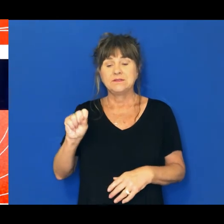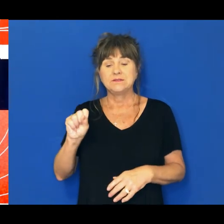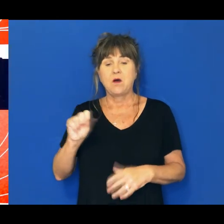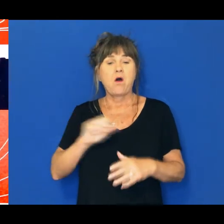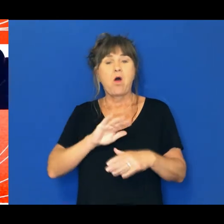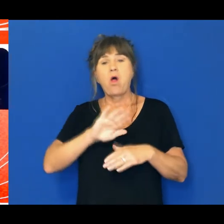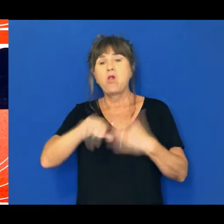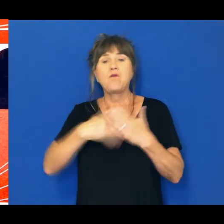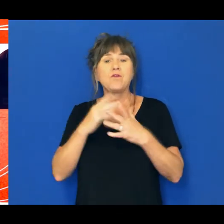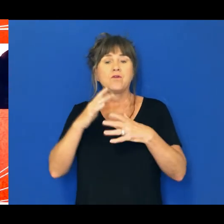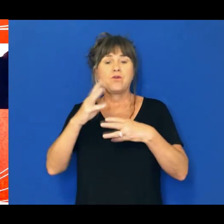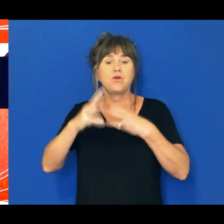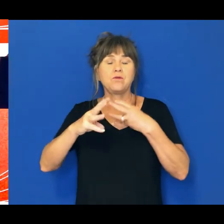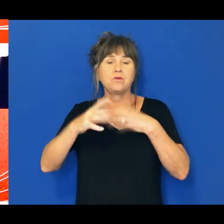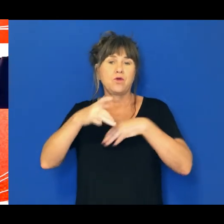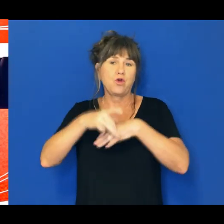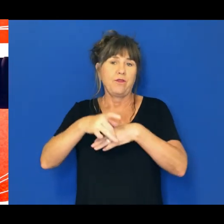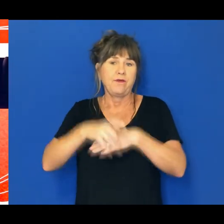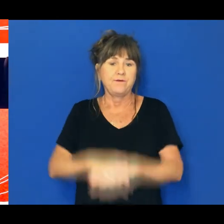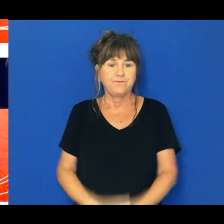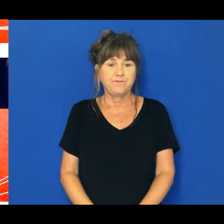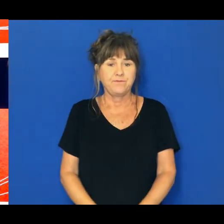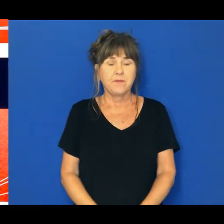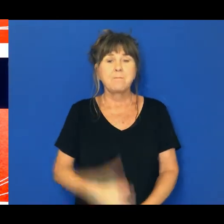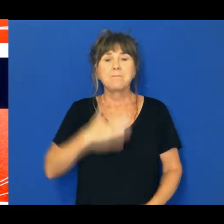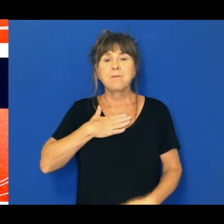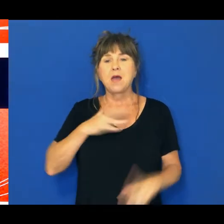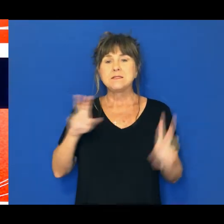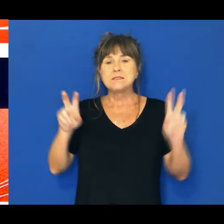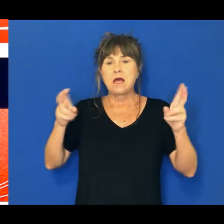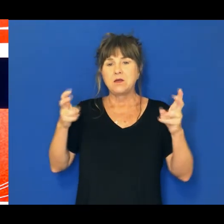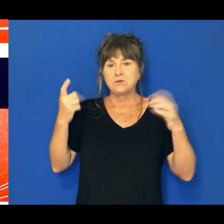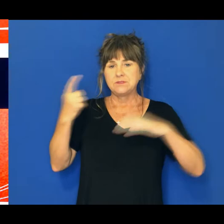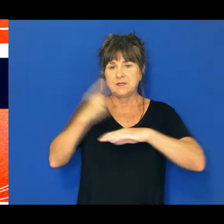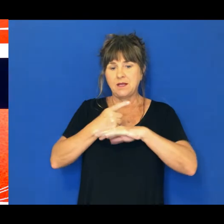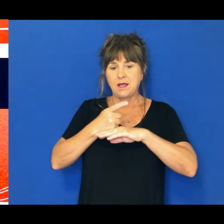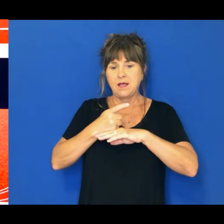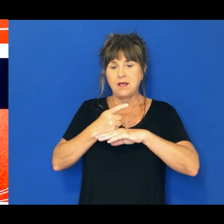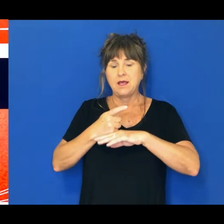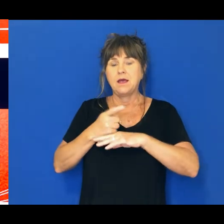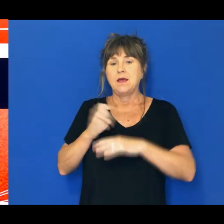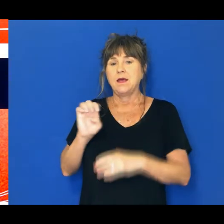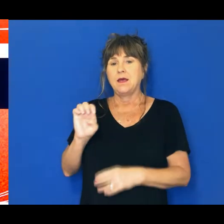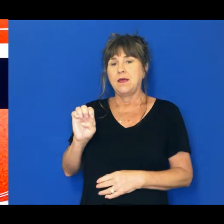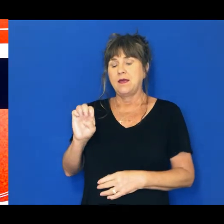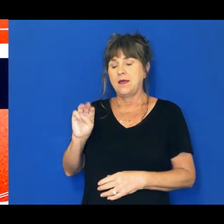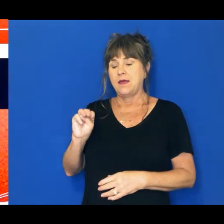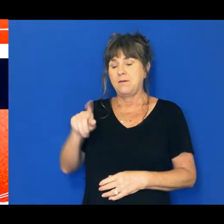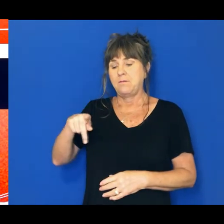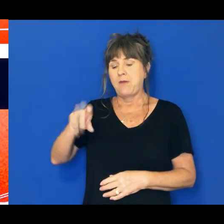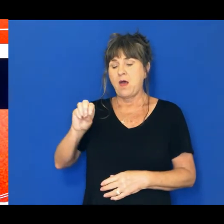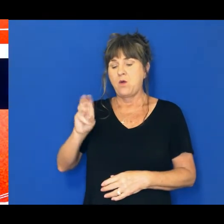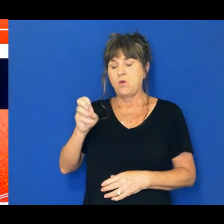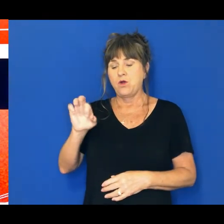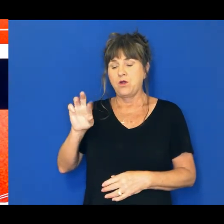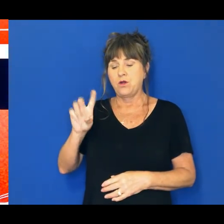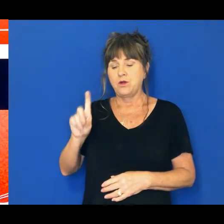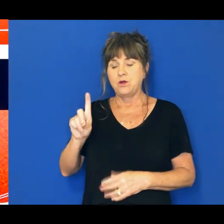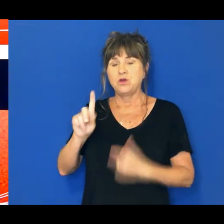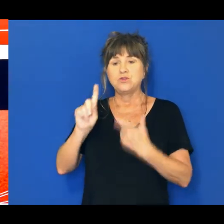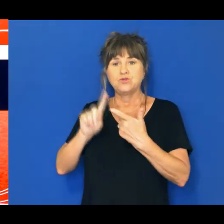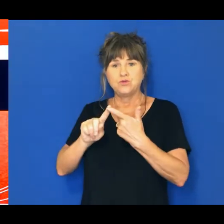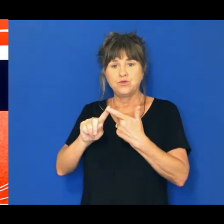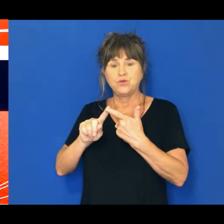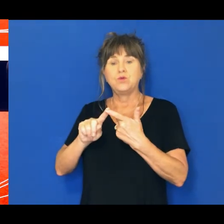of the earth. The title of my message, if you like titles, is Empowered to be a Witness. Empowered to be a witness.